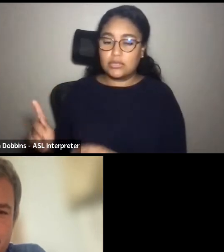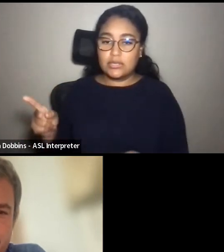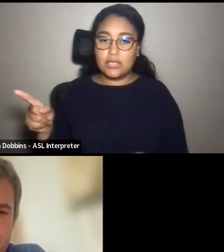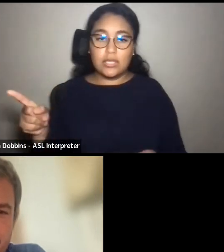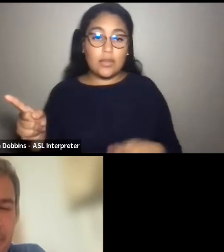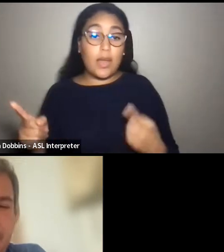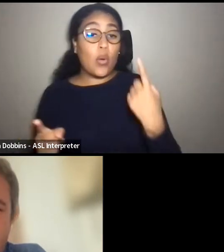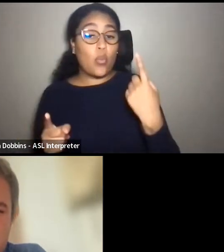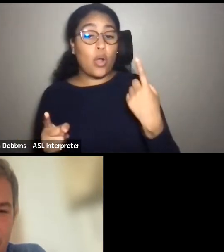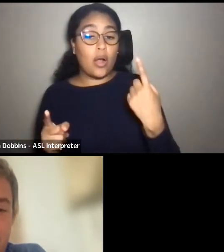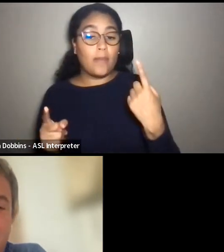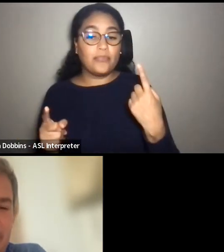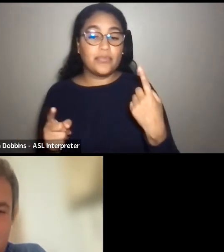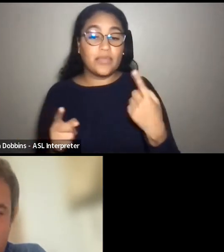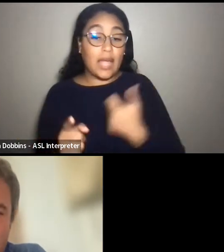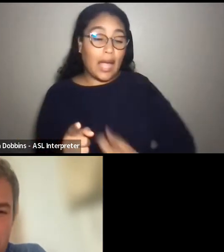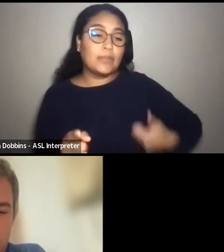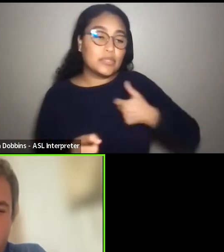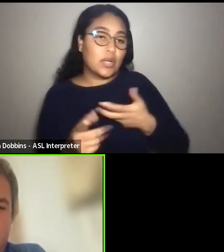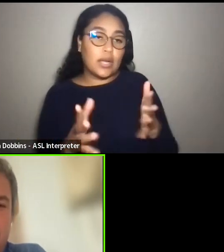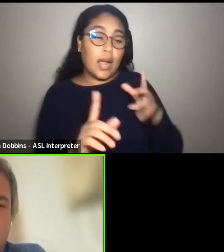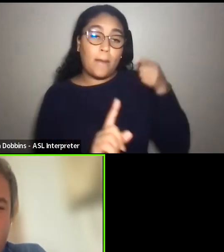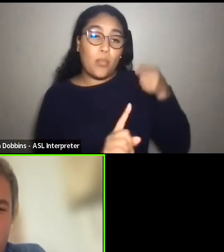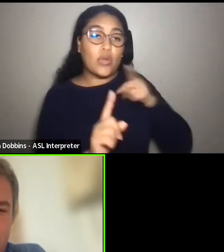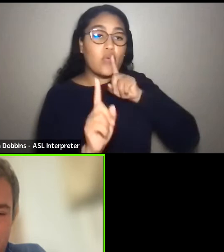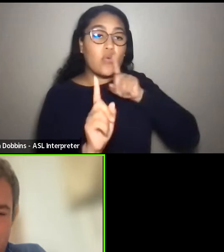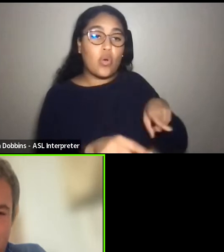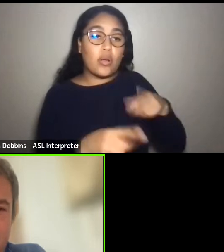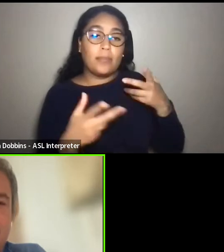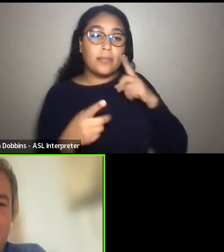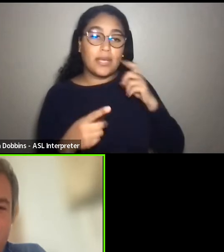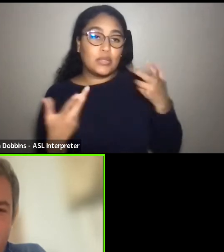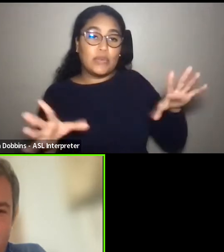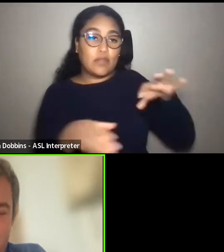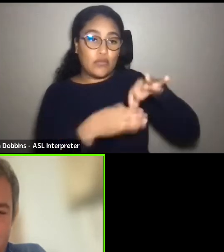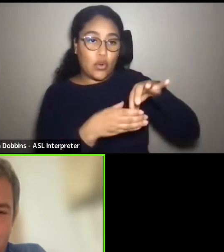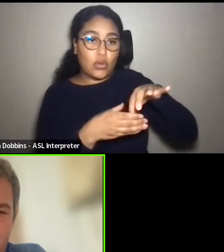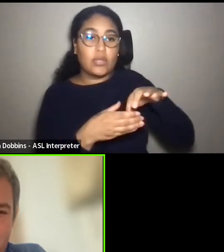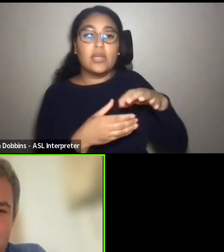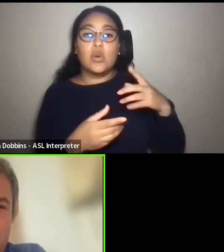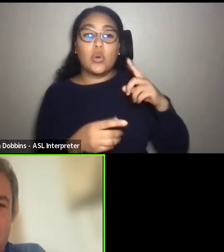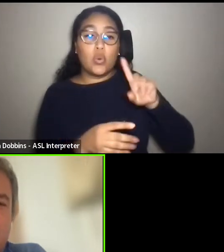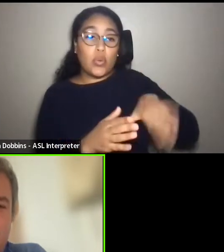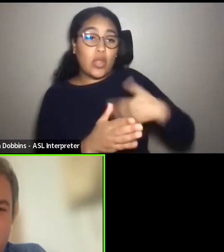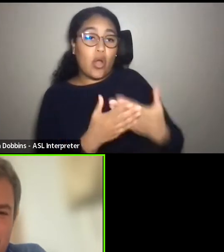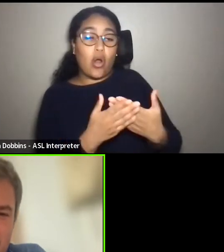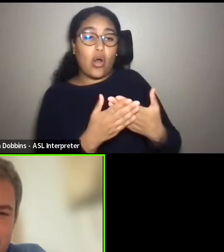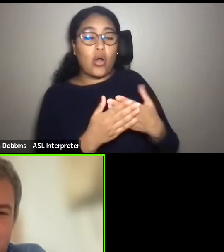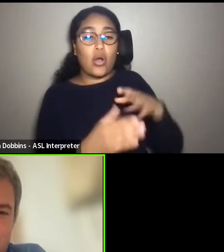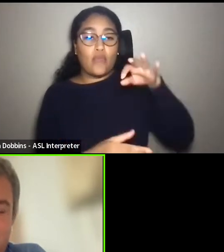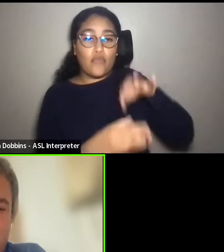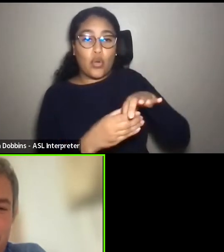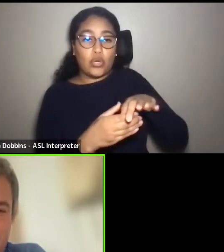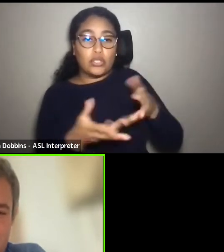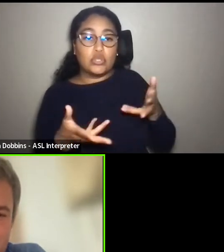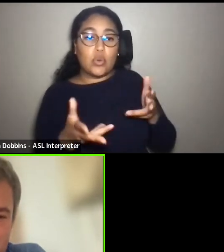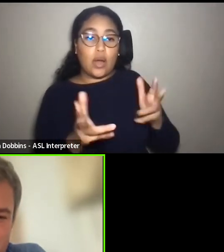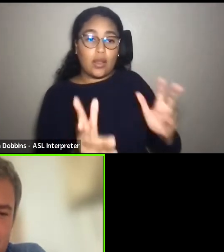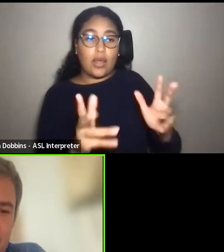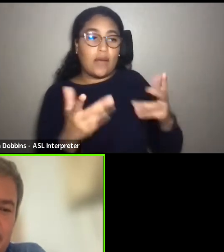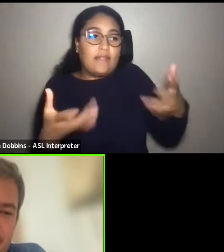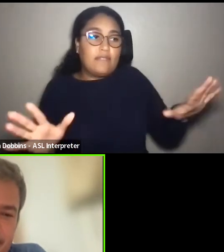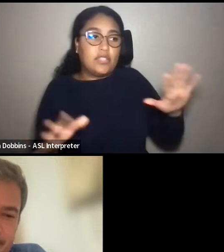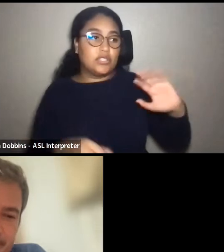one speaker though, but I'm sorry. Yeah, it's just a point of order because we already voted and we all voted unanimously so that we can allow the speaker. It's already